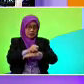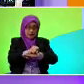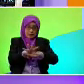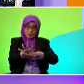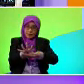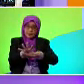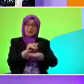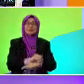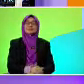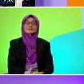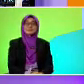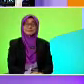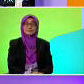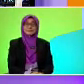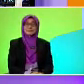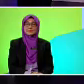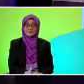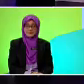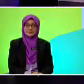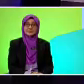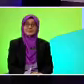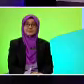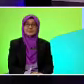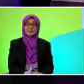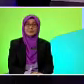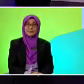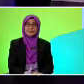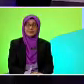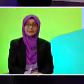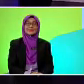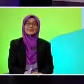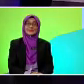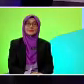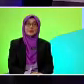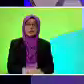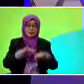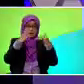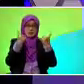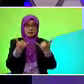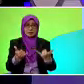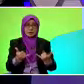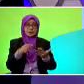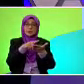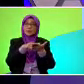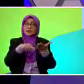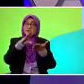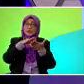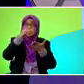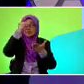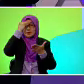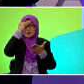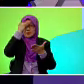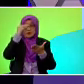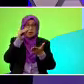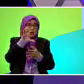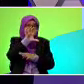deeper information about this topic. So, shall we? Okay. All right. Hi, everyone. So Hello. now what we are going to do is we are going to